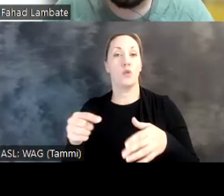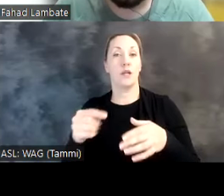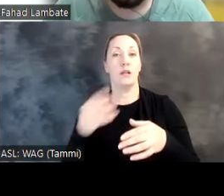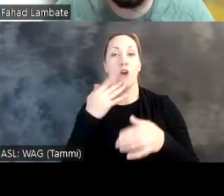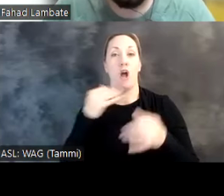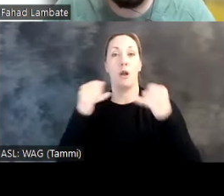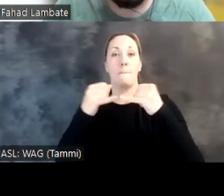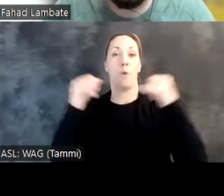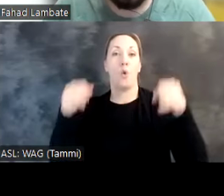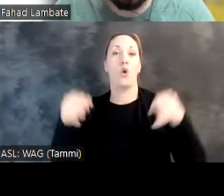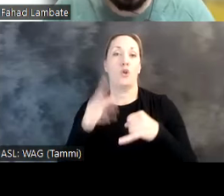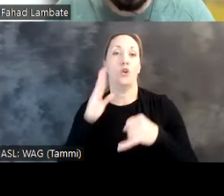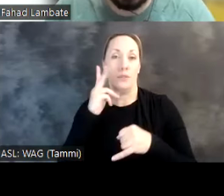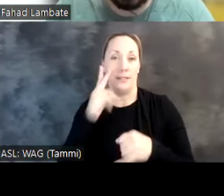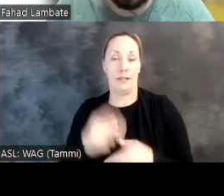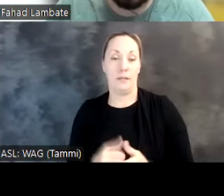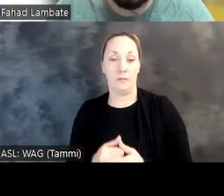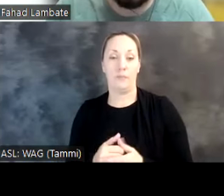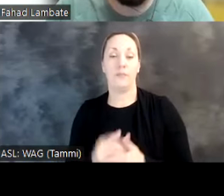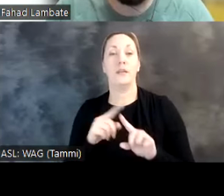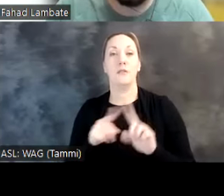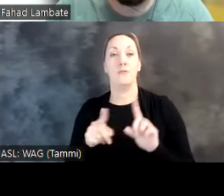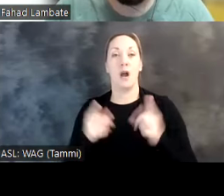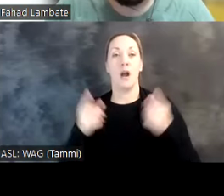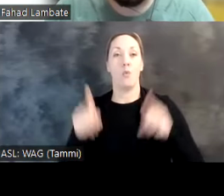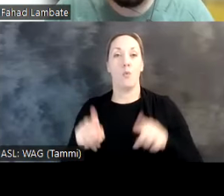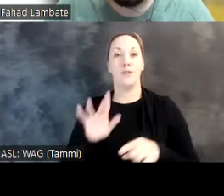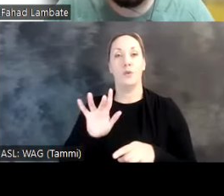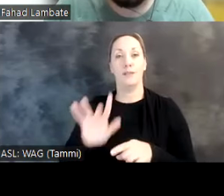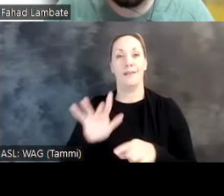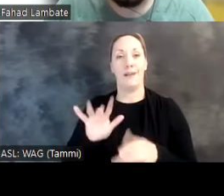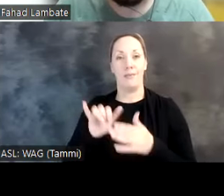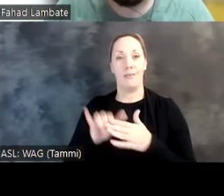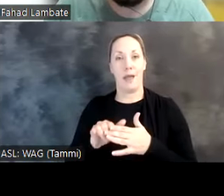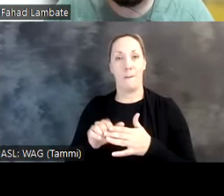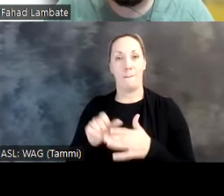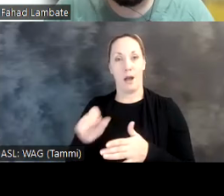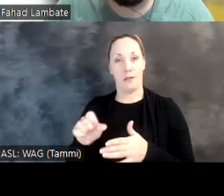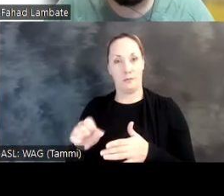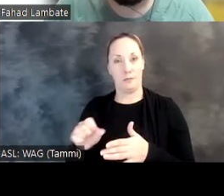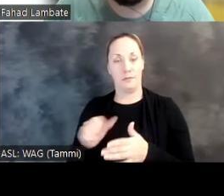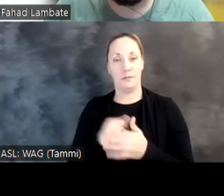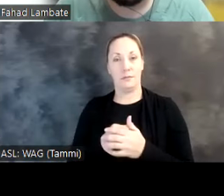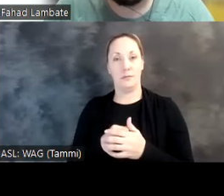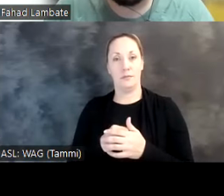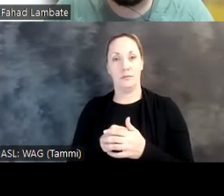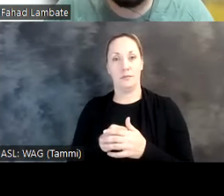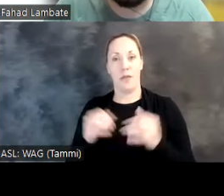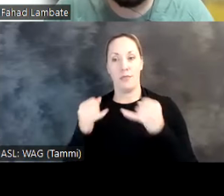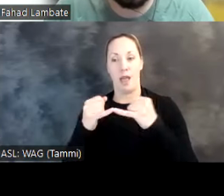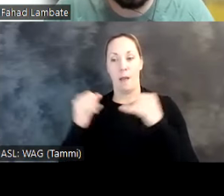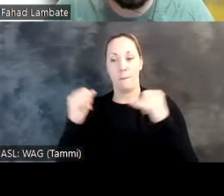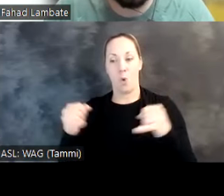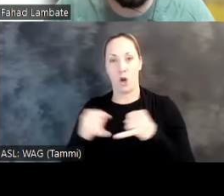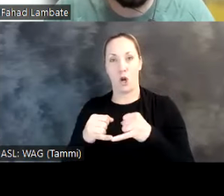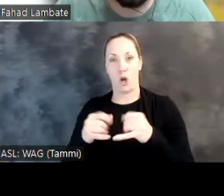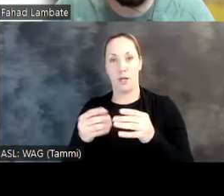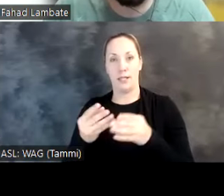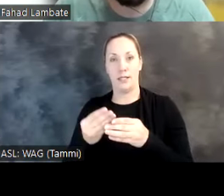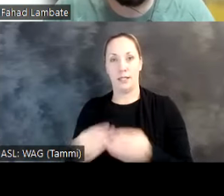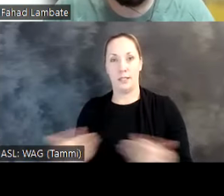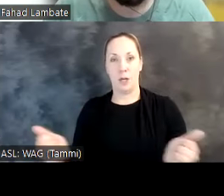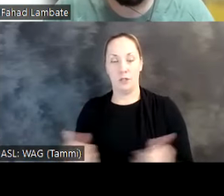visible. But when you click on that particular button, that particular border gets disappeared.